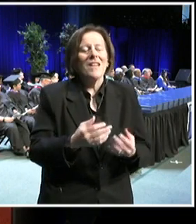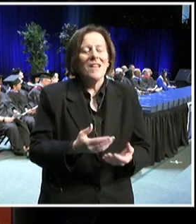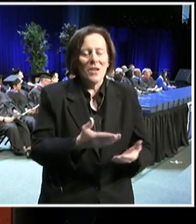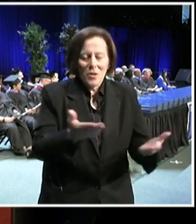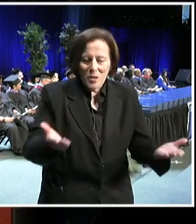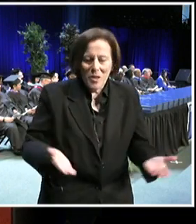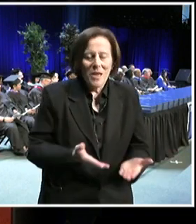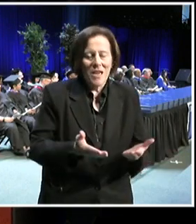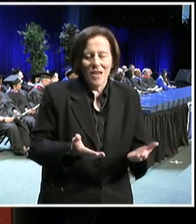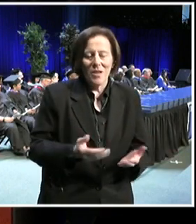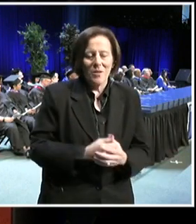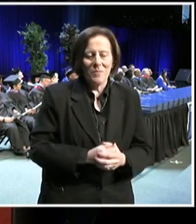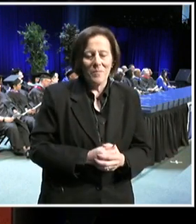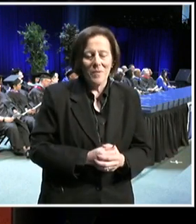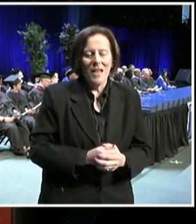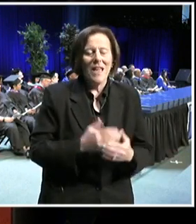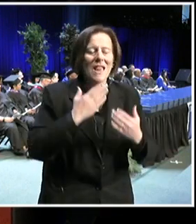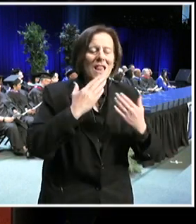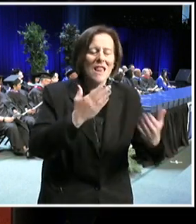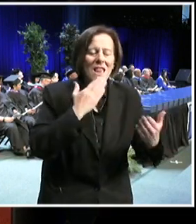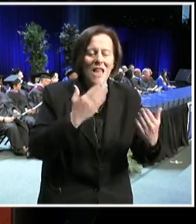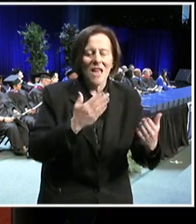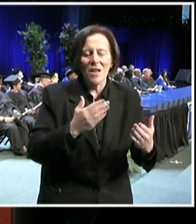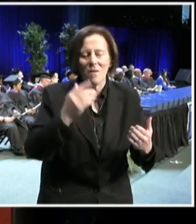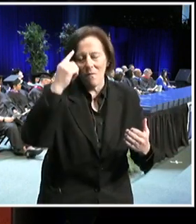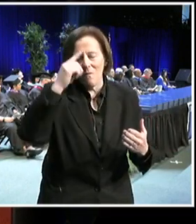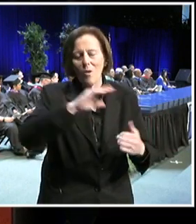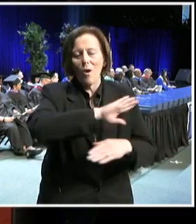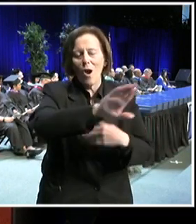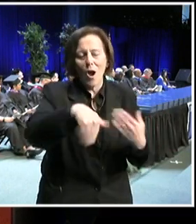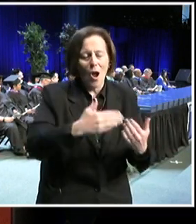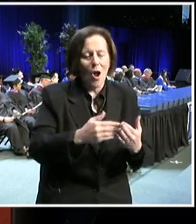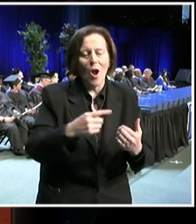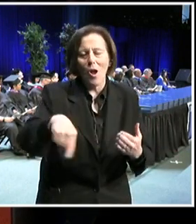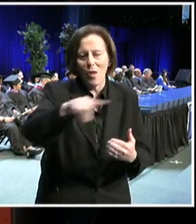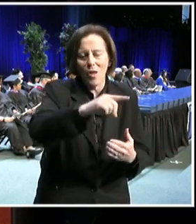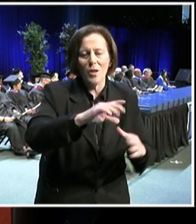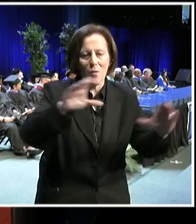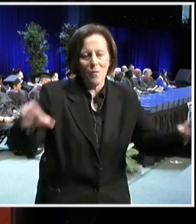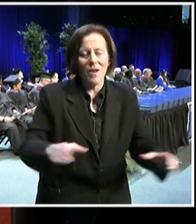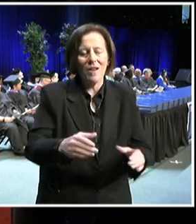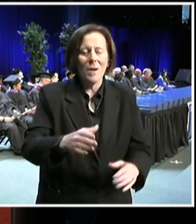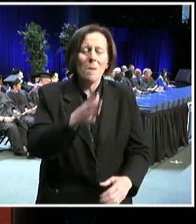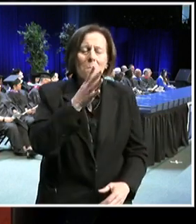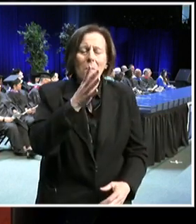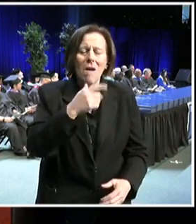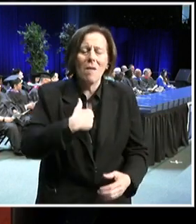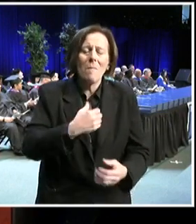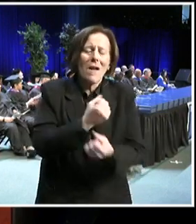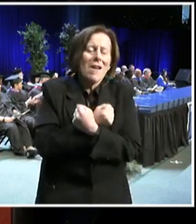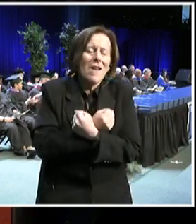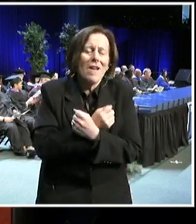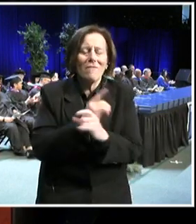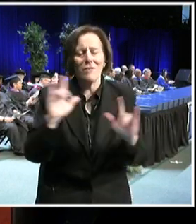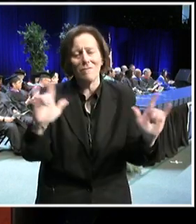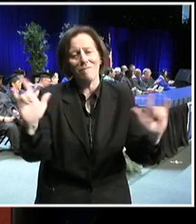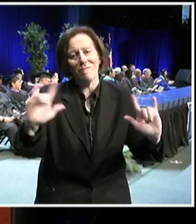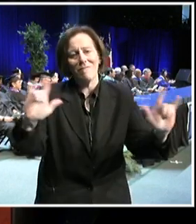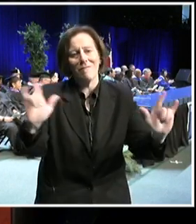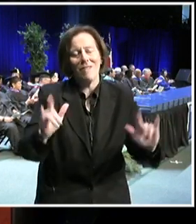por todo su amor. Gracias por todo lo que... Todo, Mom. I love you, Mom. Mom, I love you. I love my mom a lot, guys.